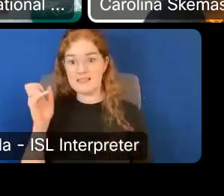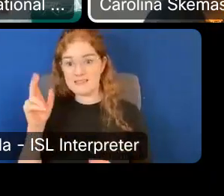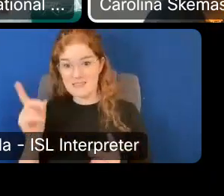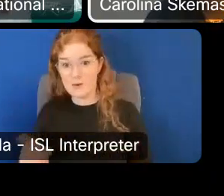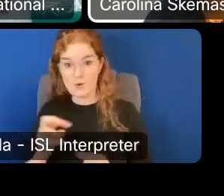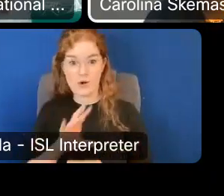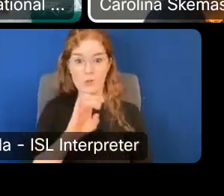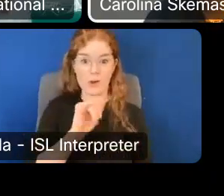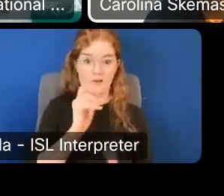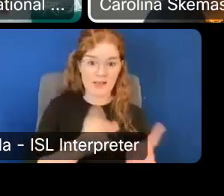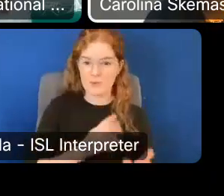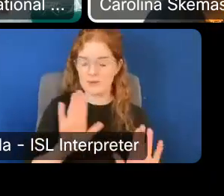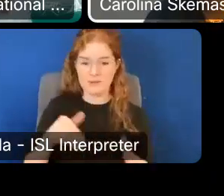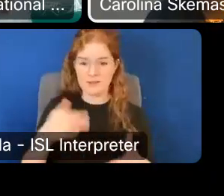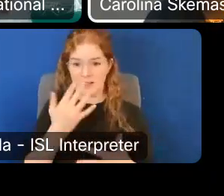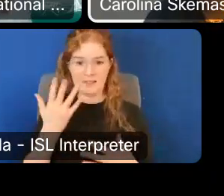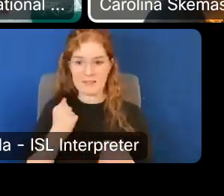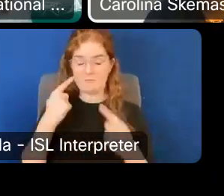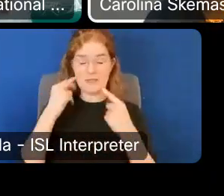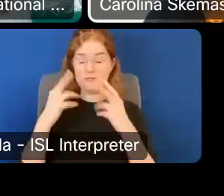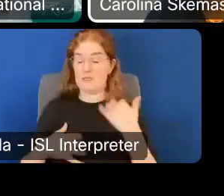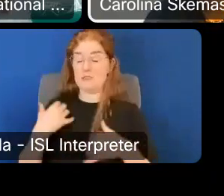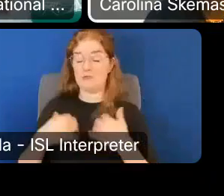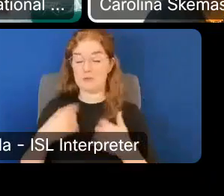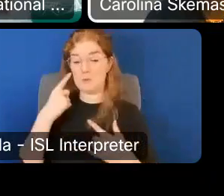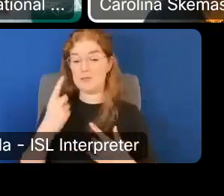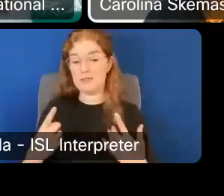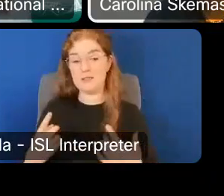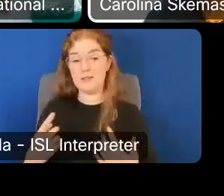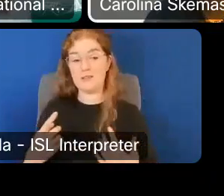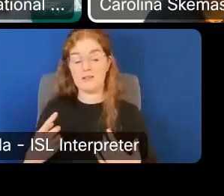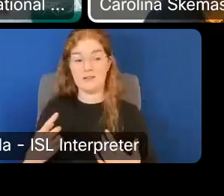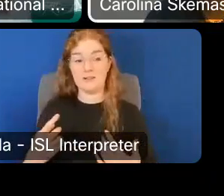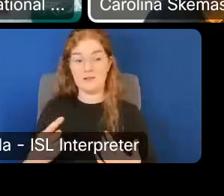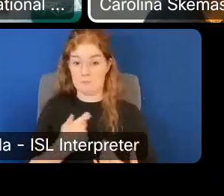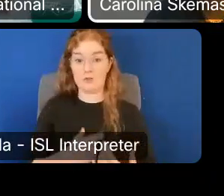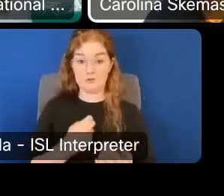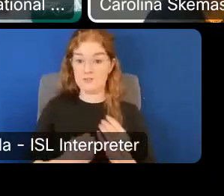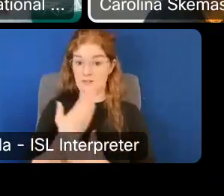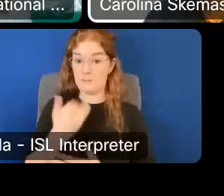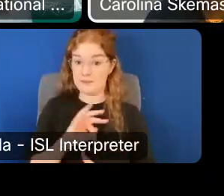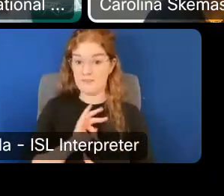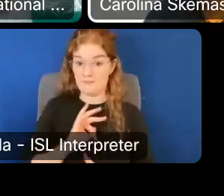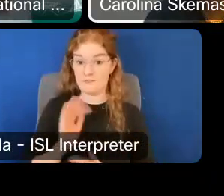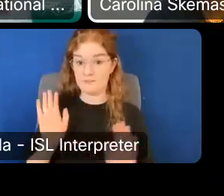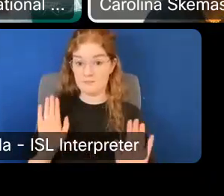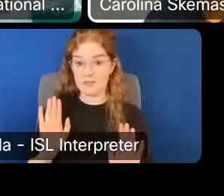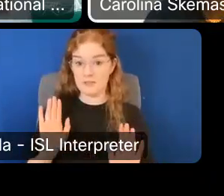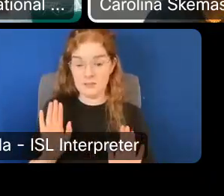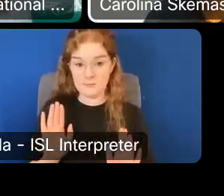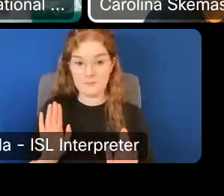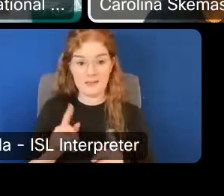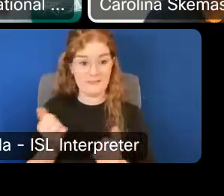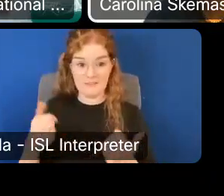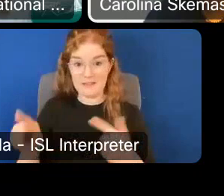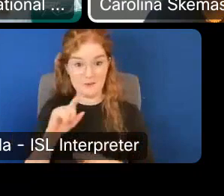QI down. It has been such an eye-opener and such and personal development even for myself and anyone else